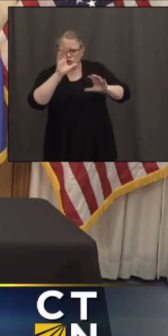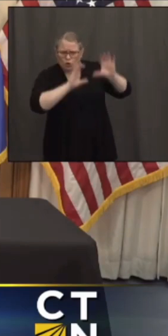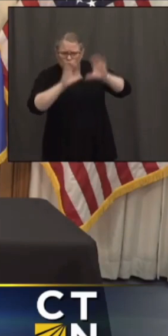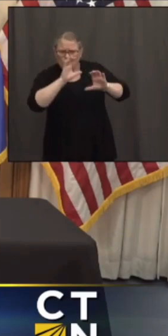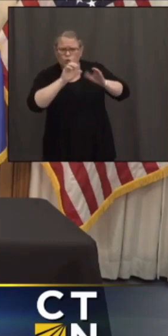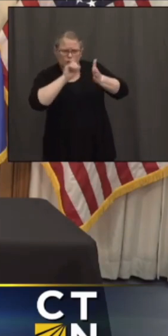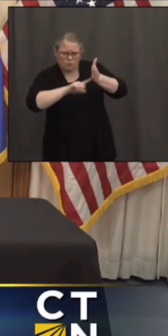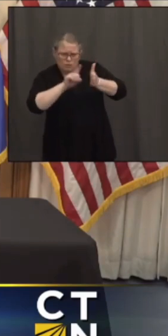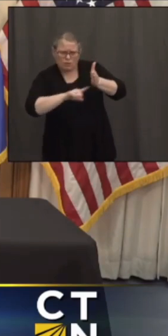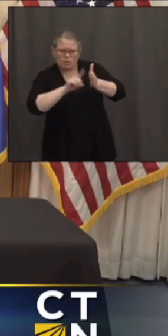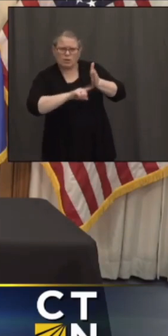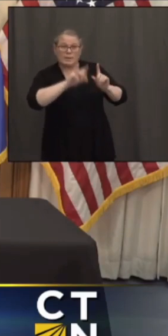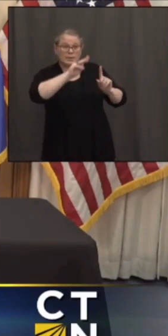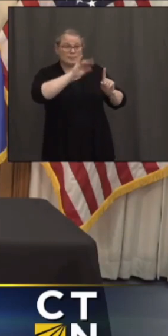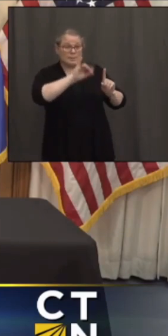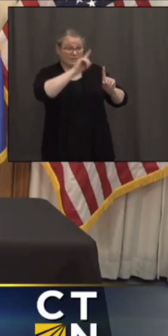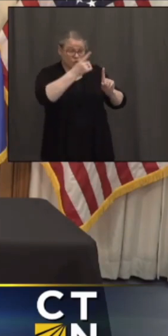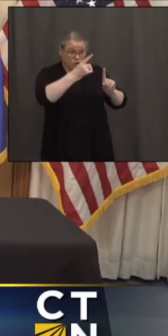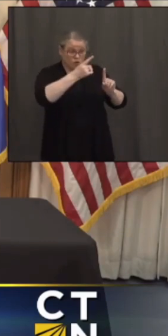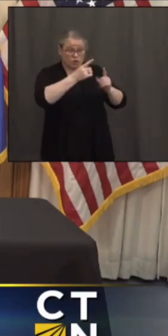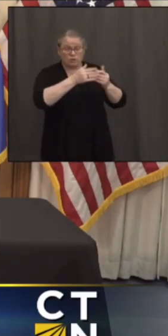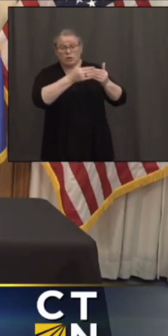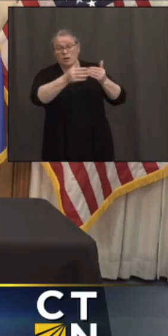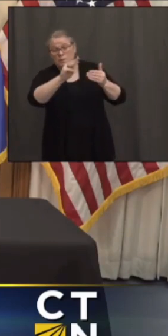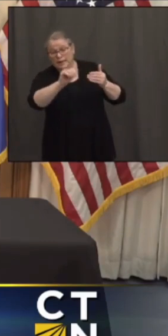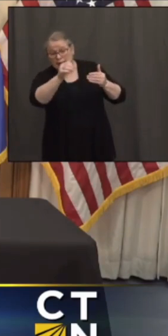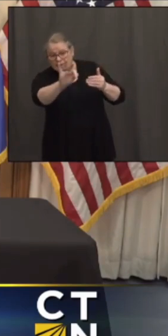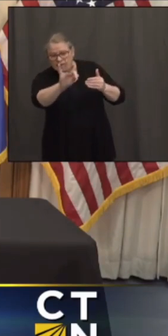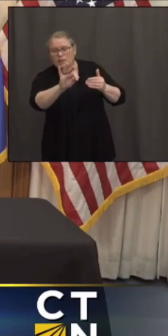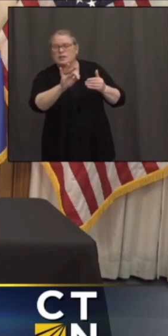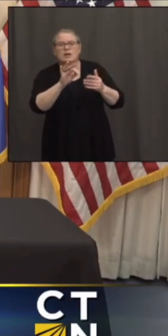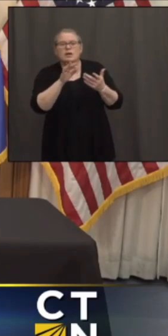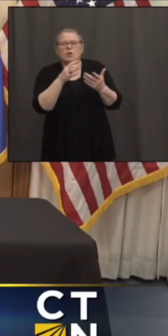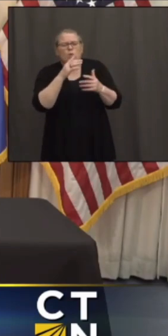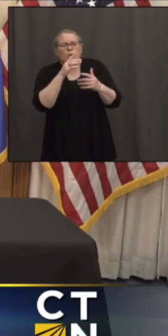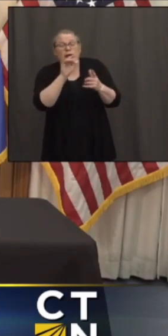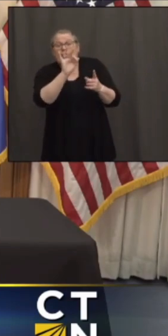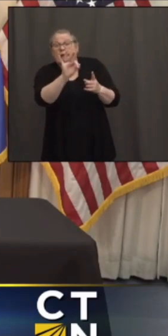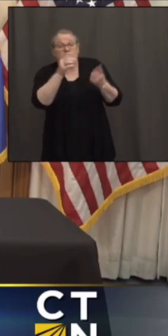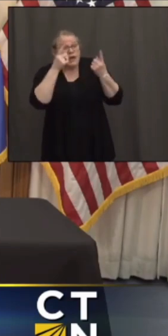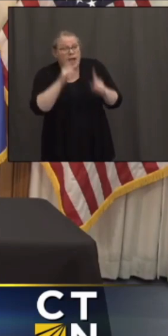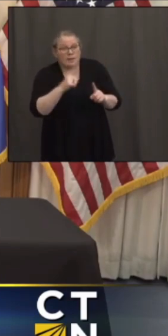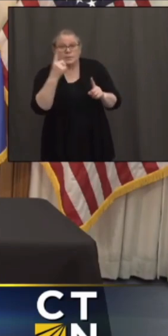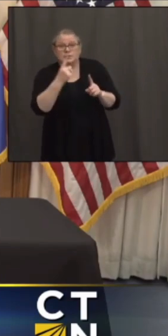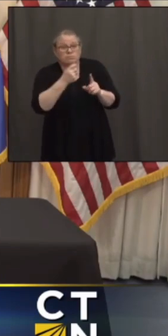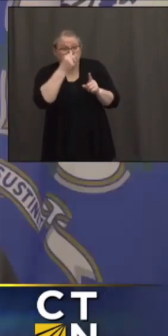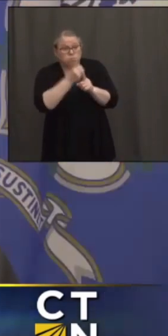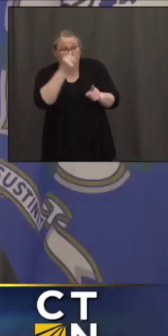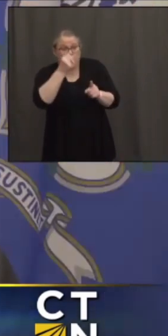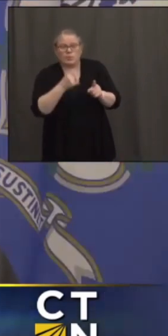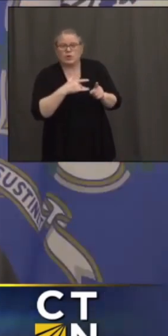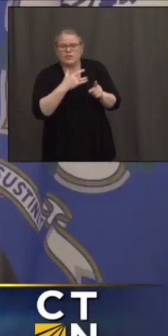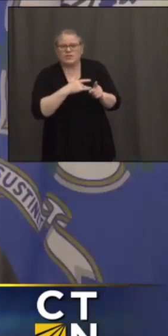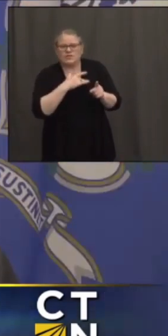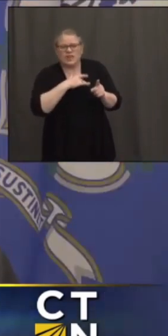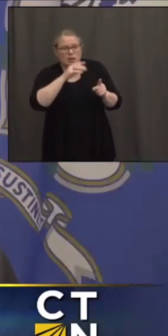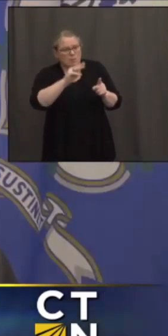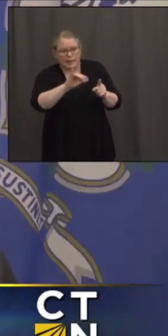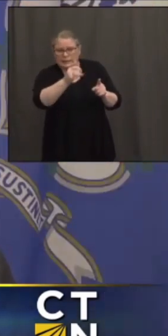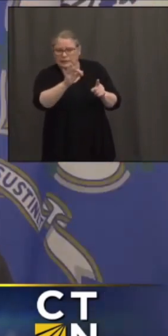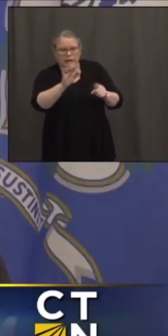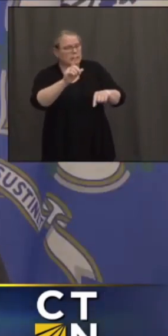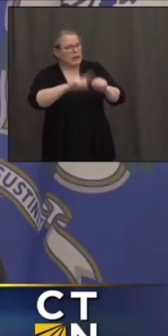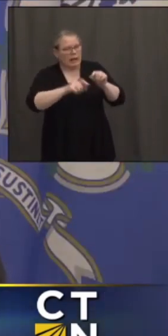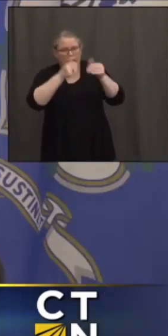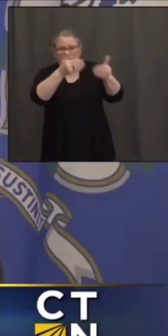or a sense of when you would start to consider rolling back or not continuing with May 19th, I'd appreciate it. Yeah, I look at two things. I look at if